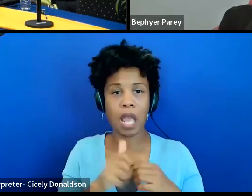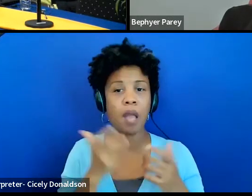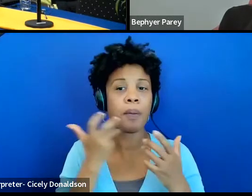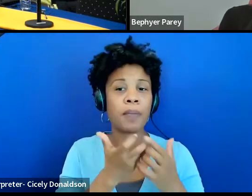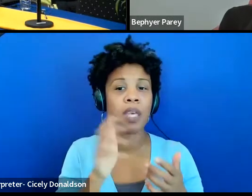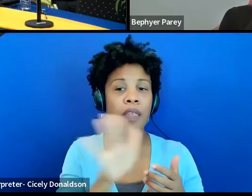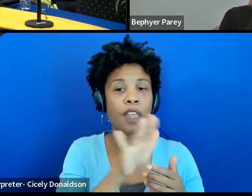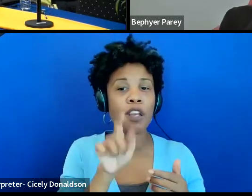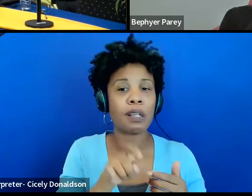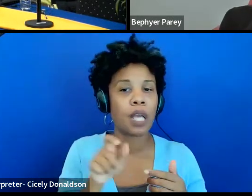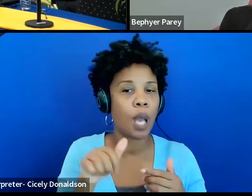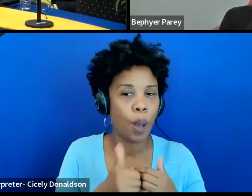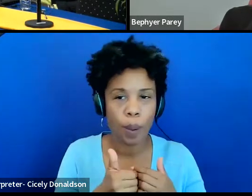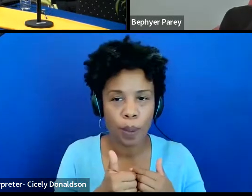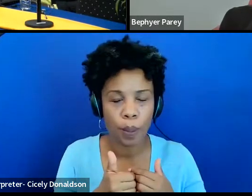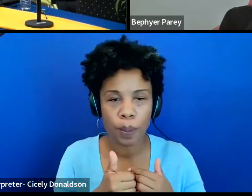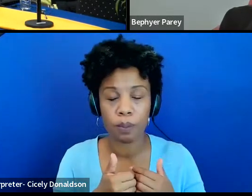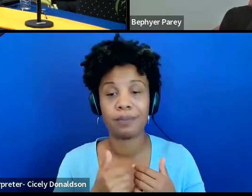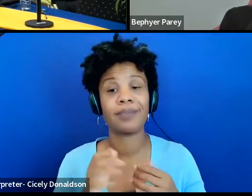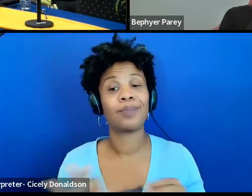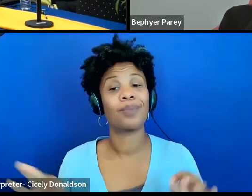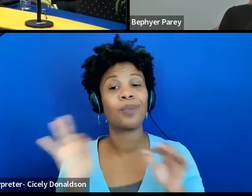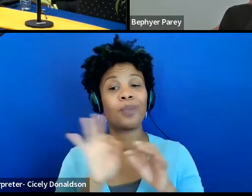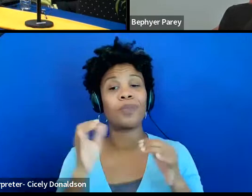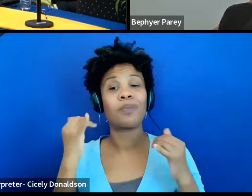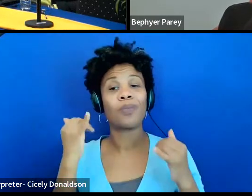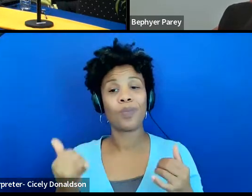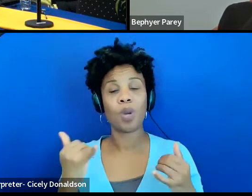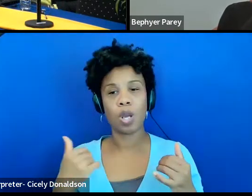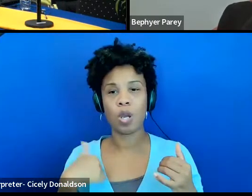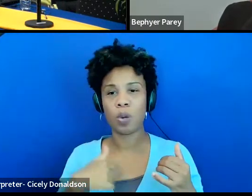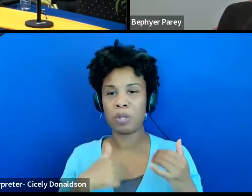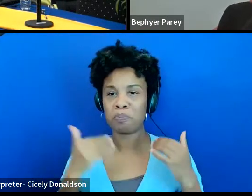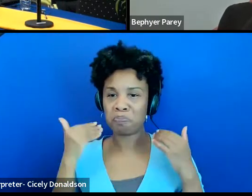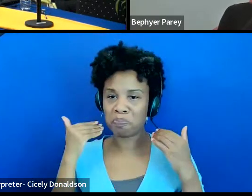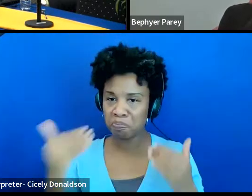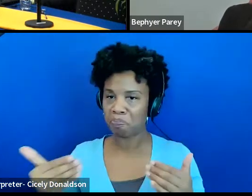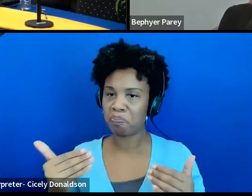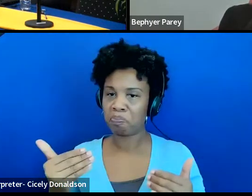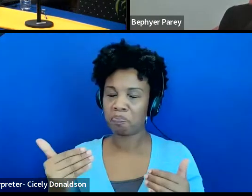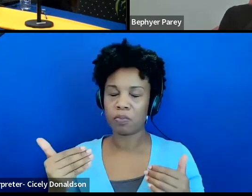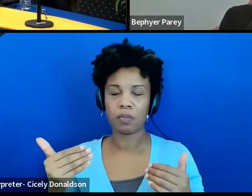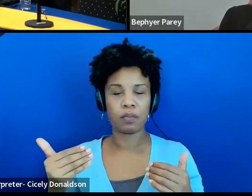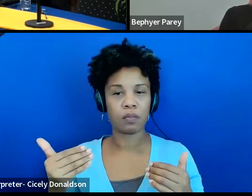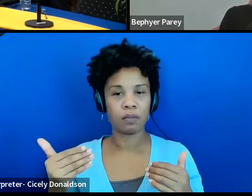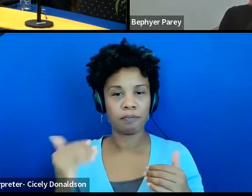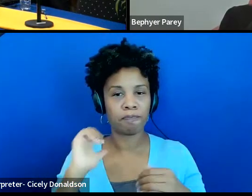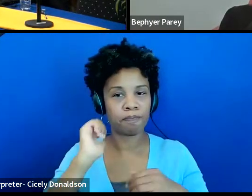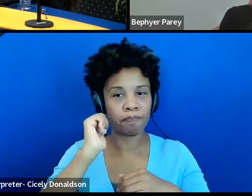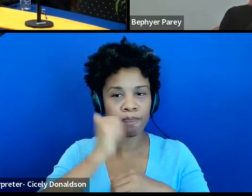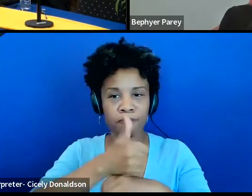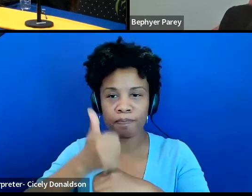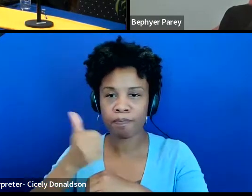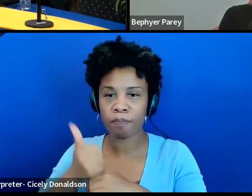a very proactive approach in the way we facilitate special